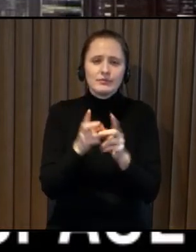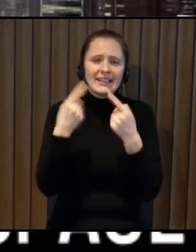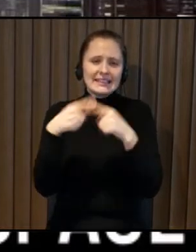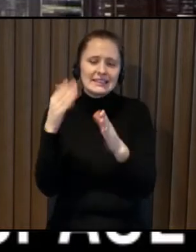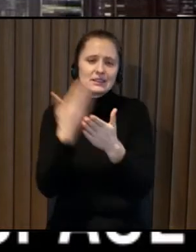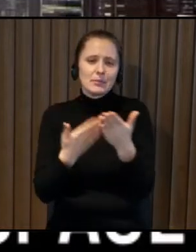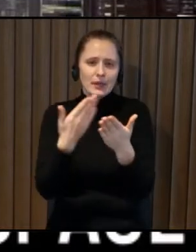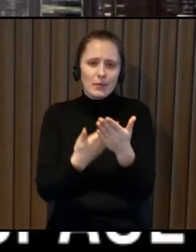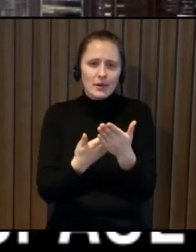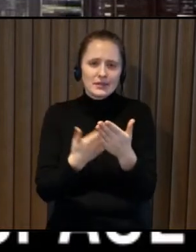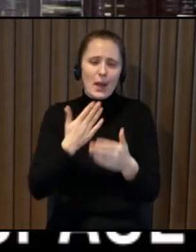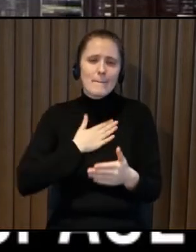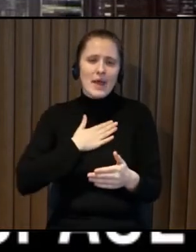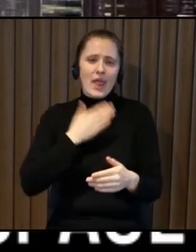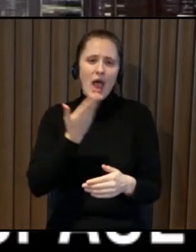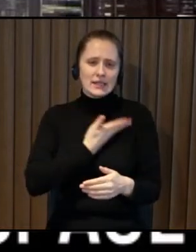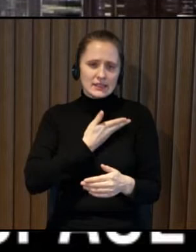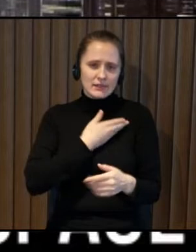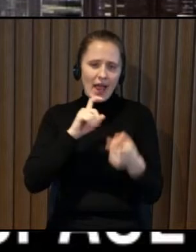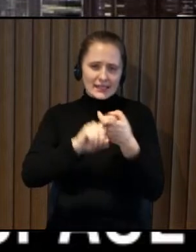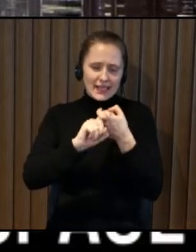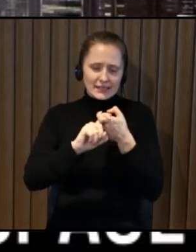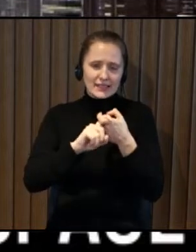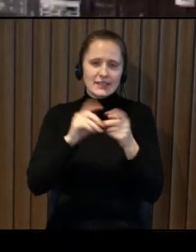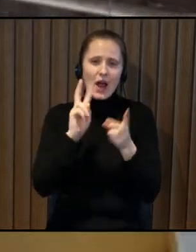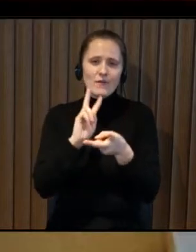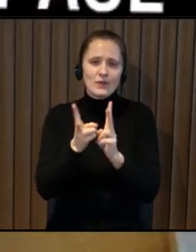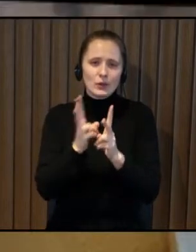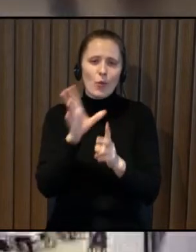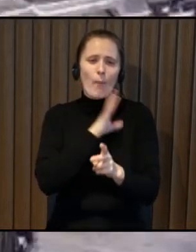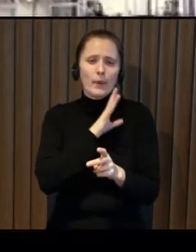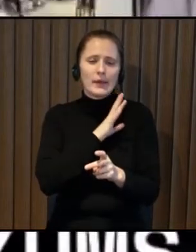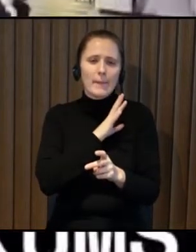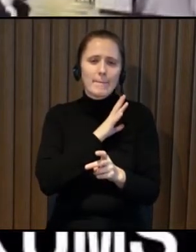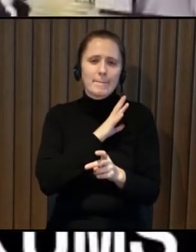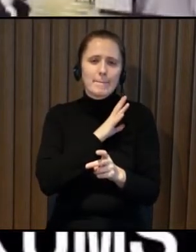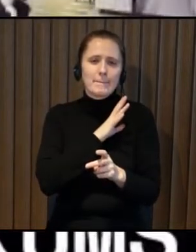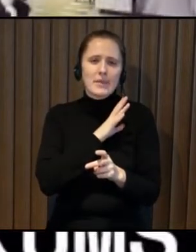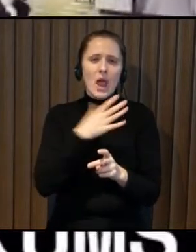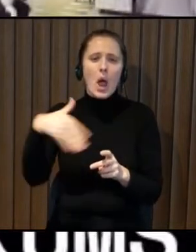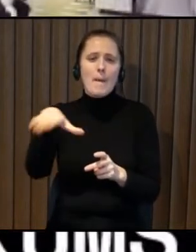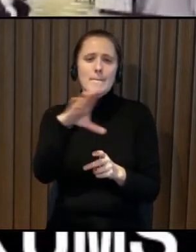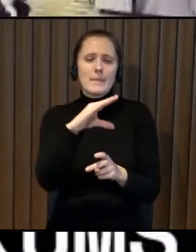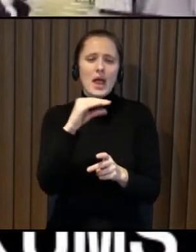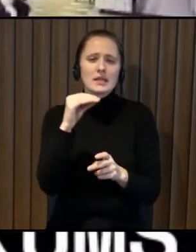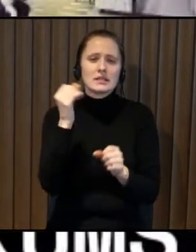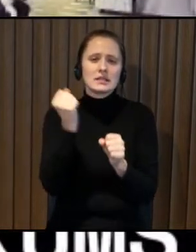kitchen. Another example from my experience connected with a kitchen.